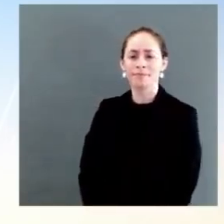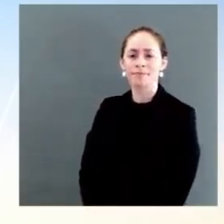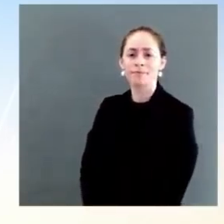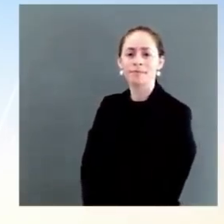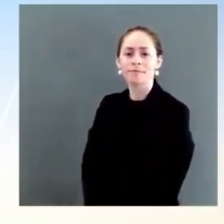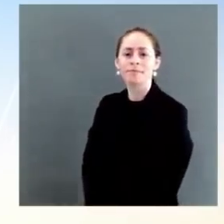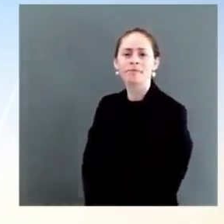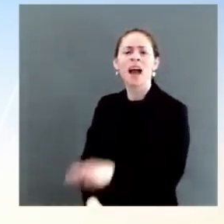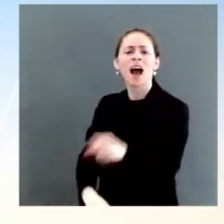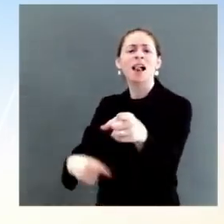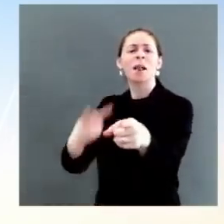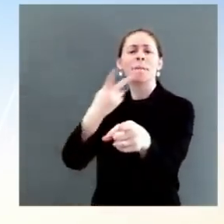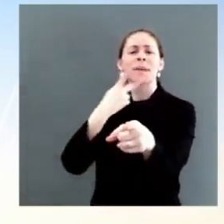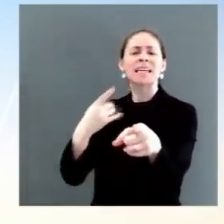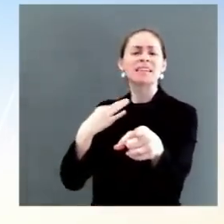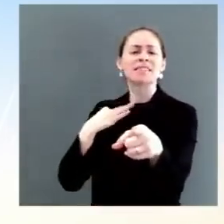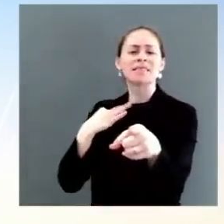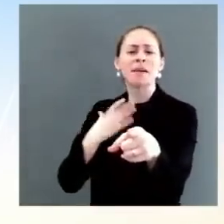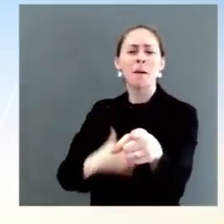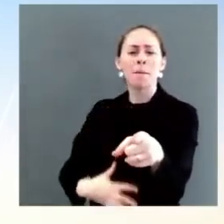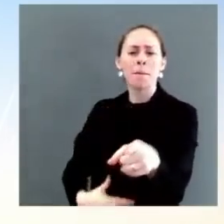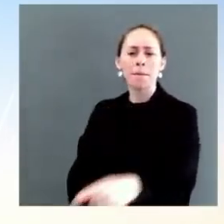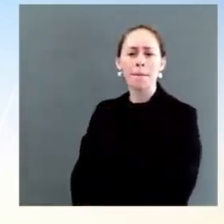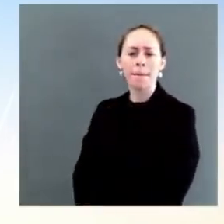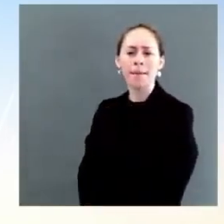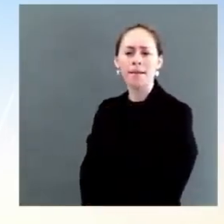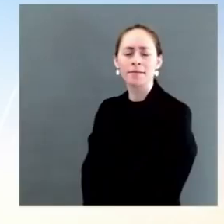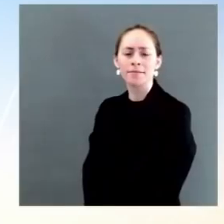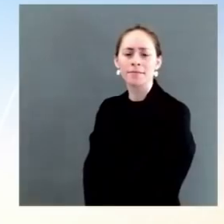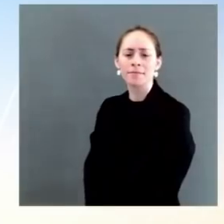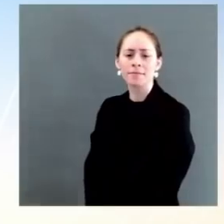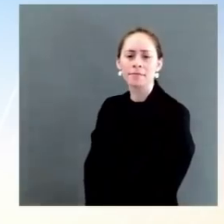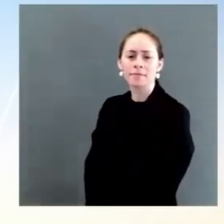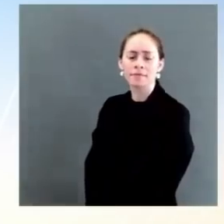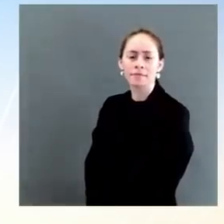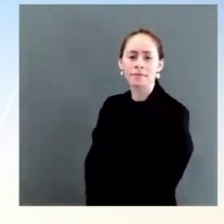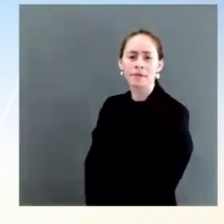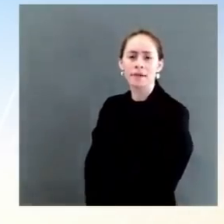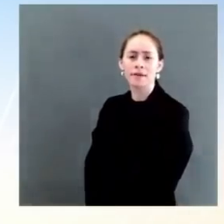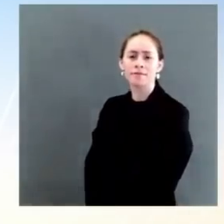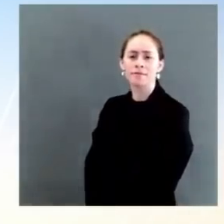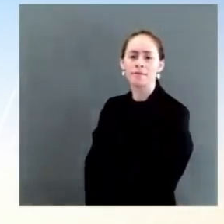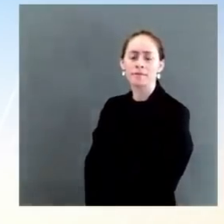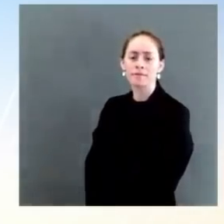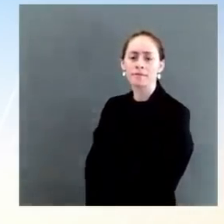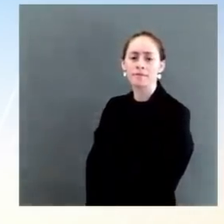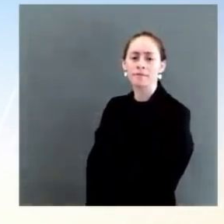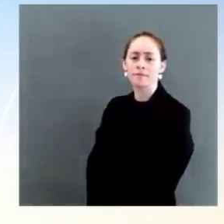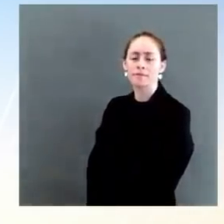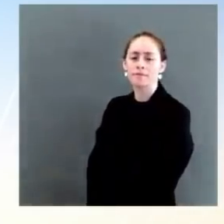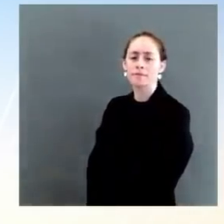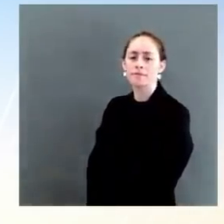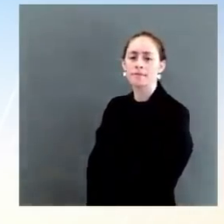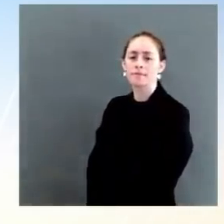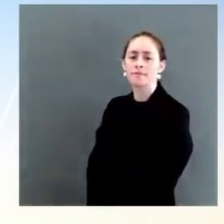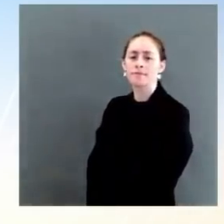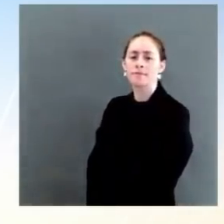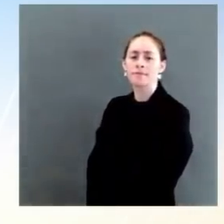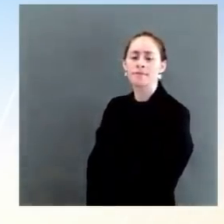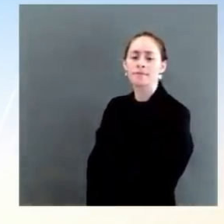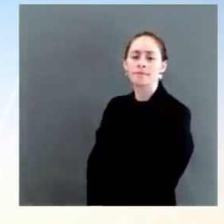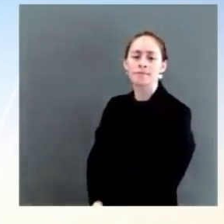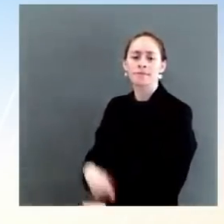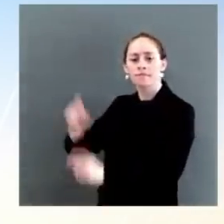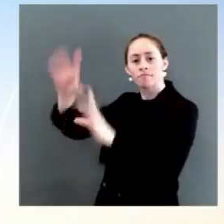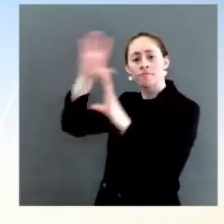Biden indicated on Monday that expanding testing would also be part of the winter plan for COVID. Can you go into any more detail as to what that will look like?